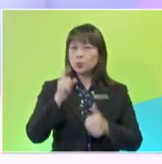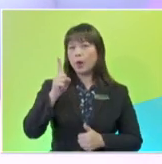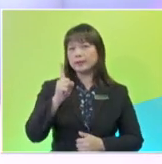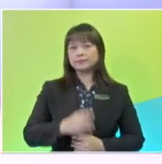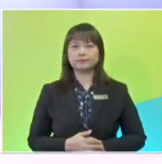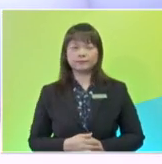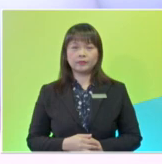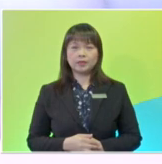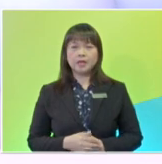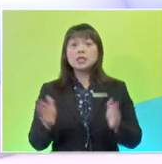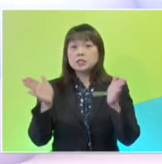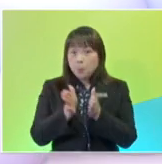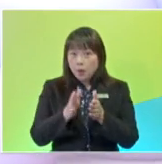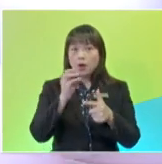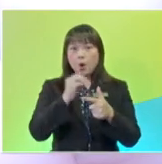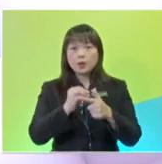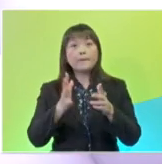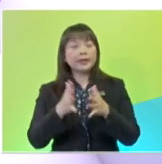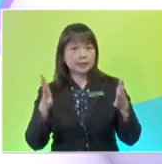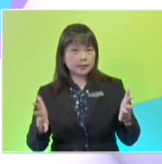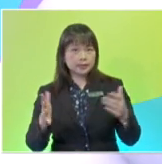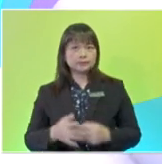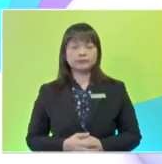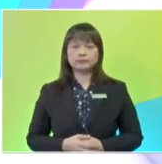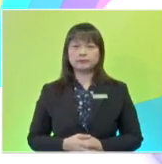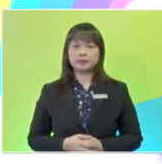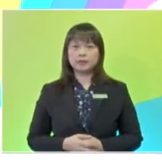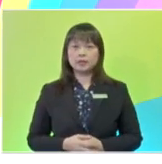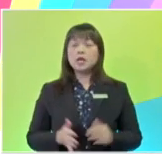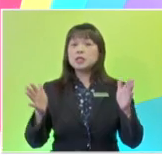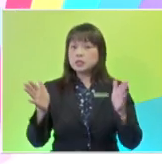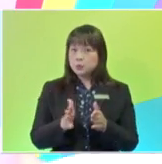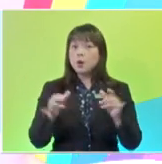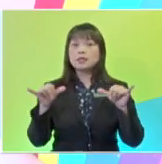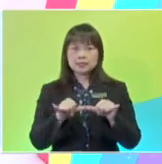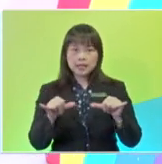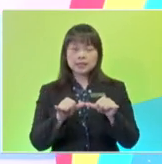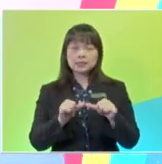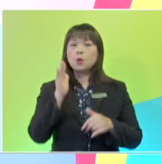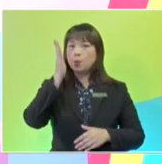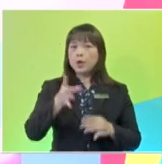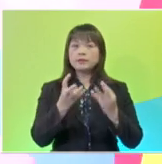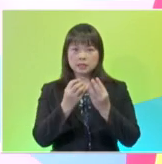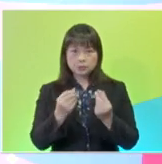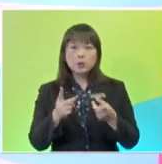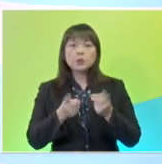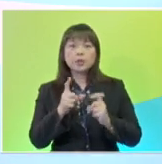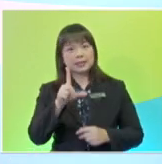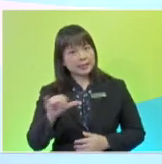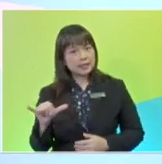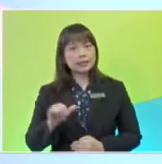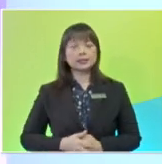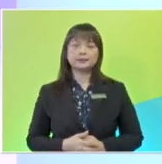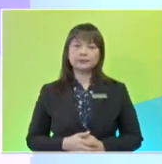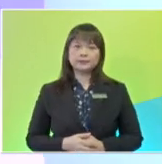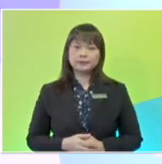quickly? Small or bigger? Small size materials definitely dissolve more quickly than the big size material.